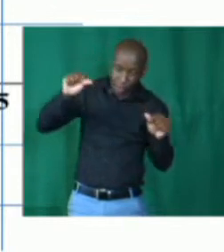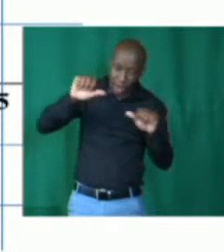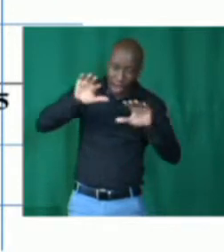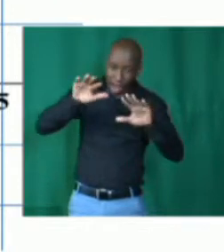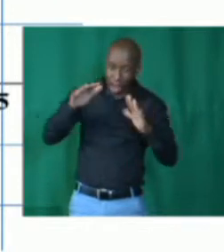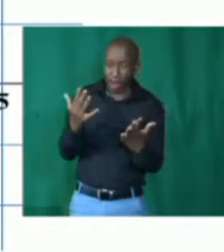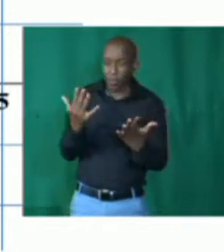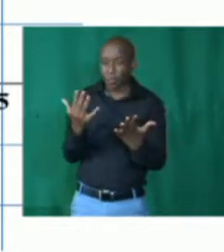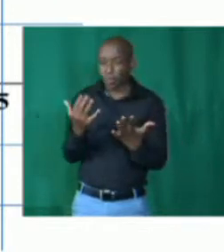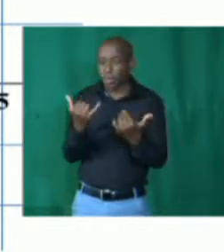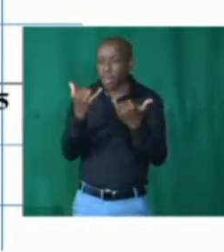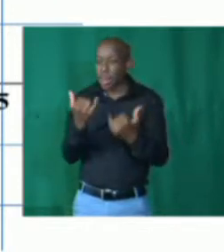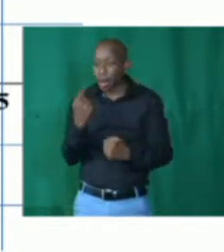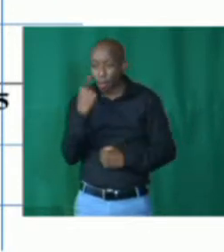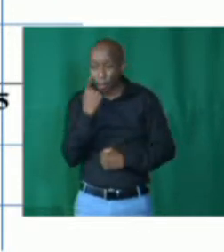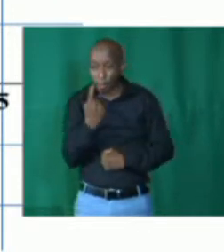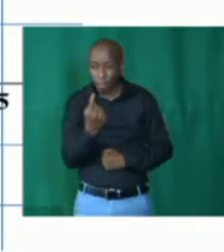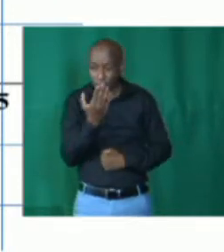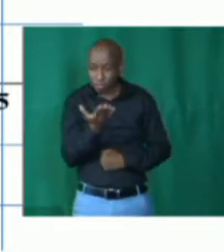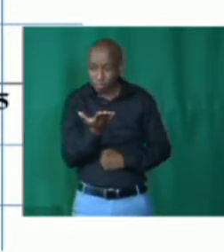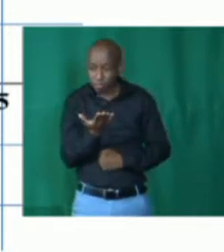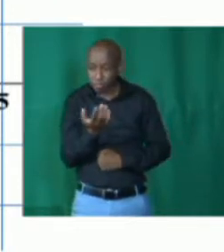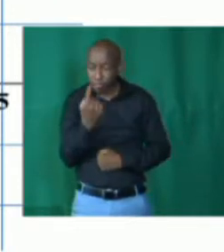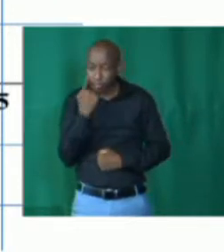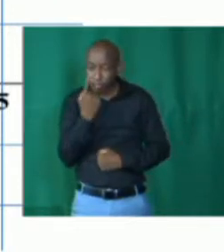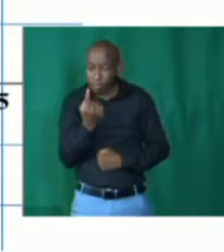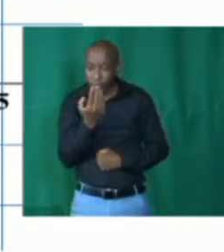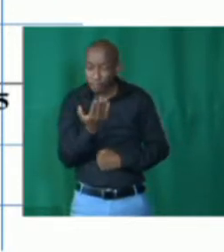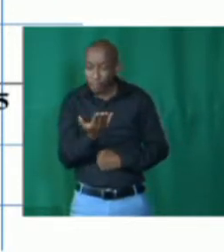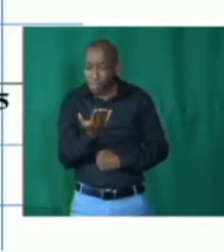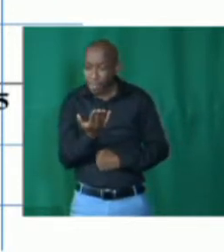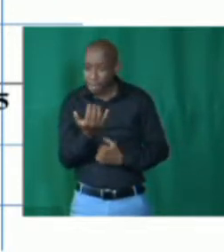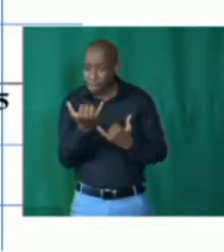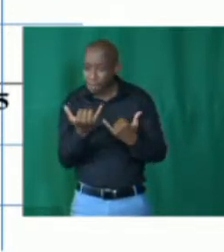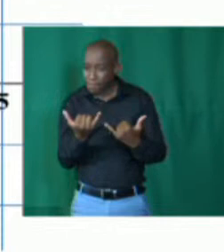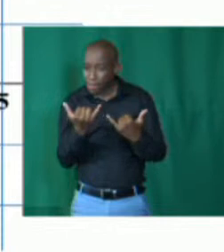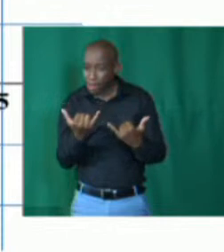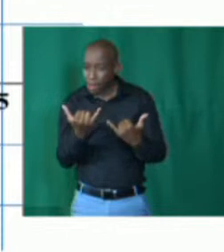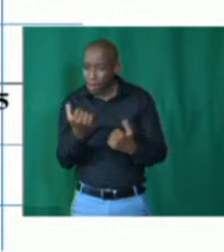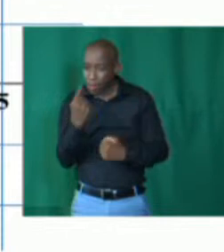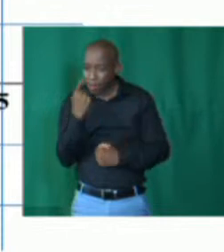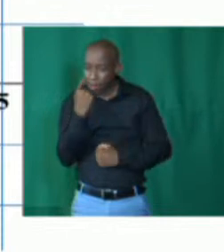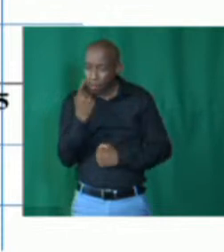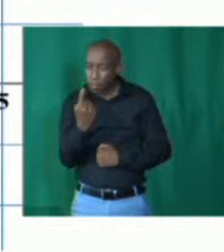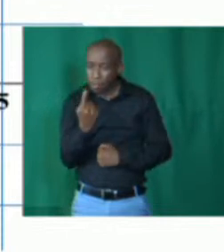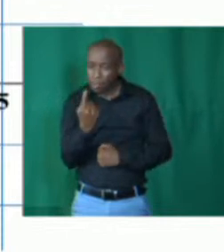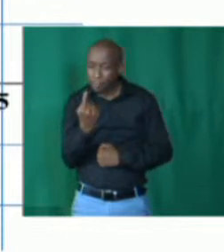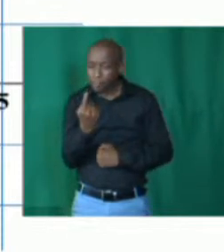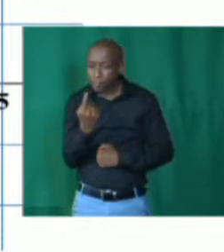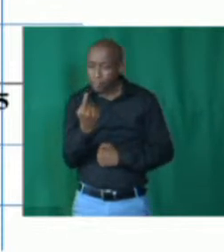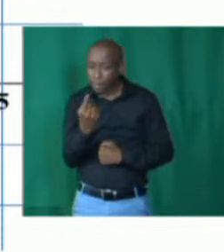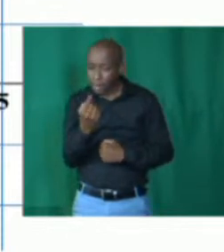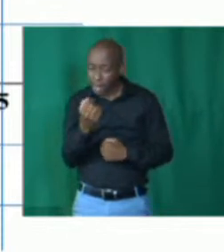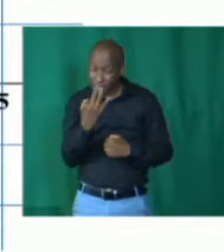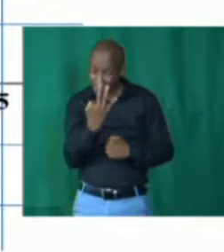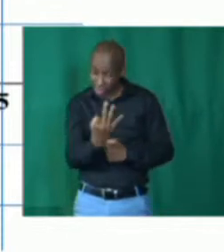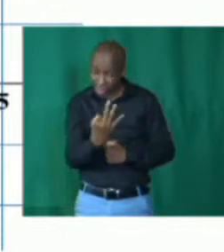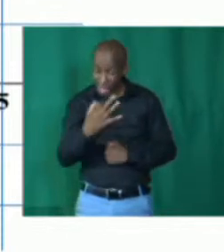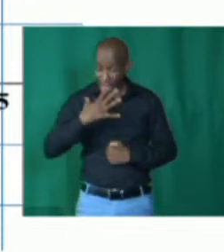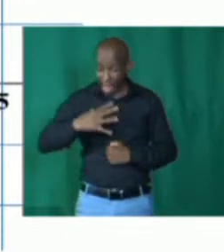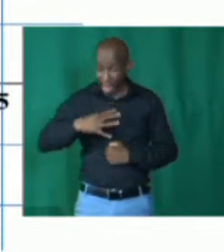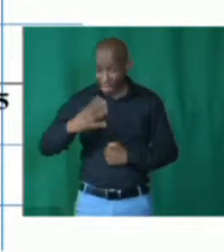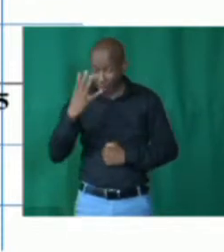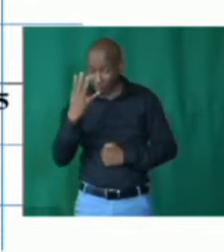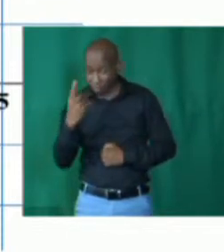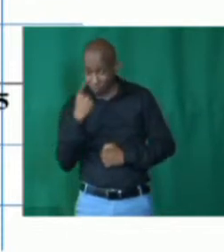is our slanting line. We had already found this side was 3, the other side was